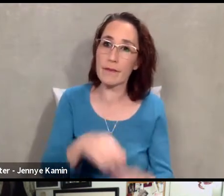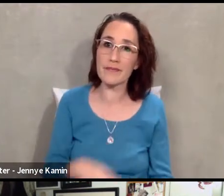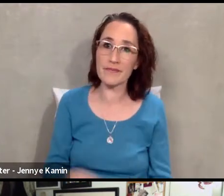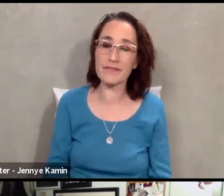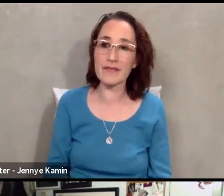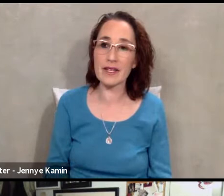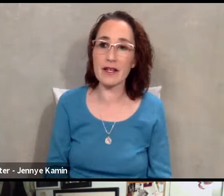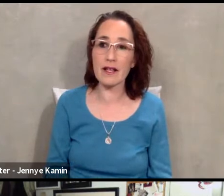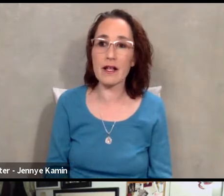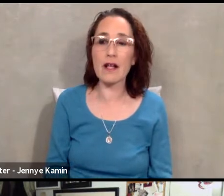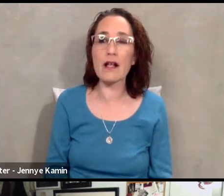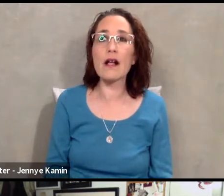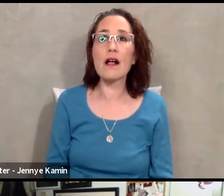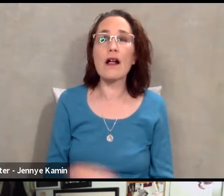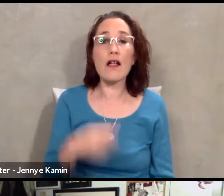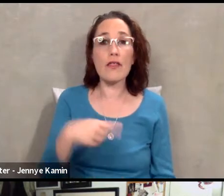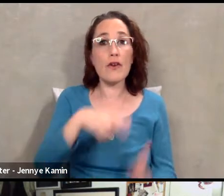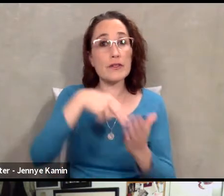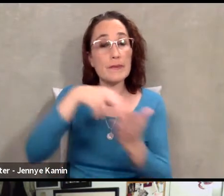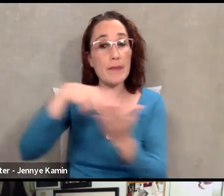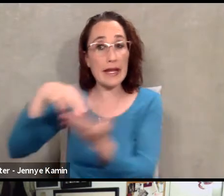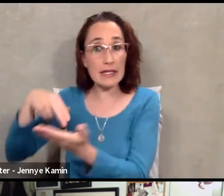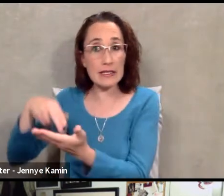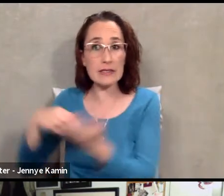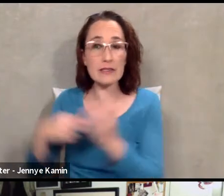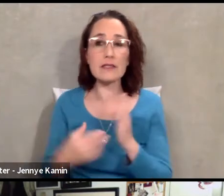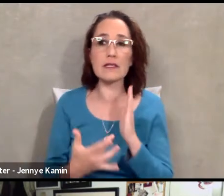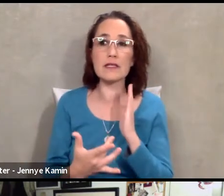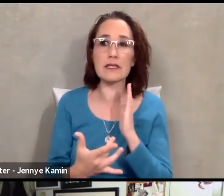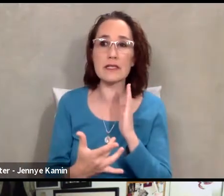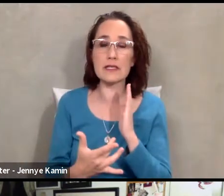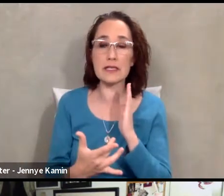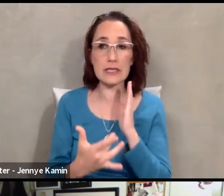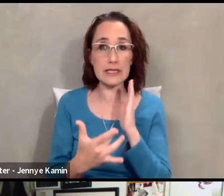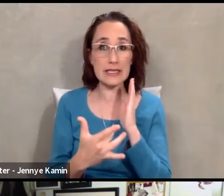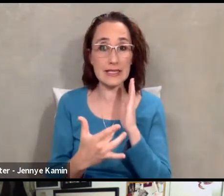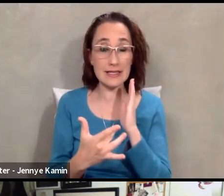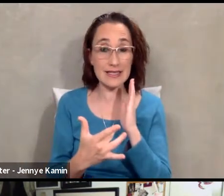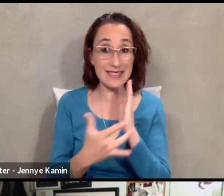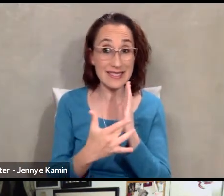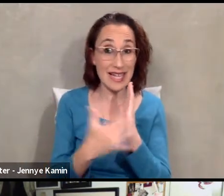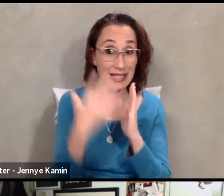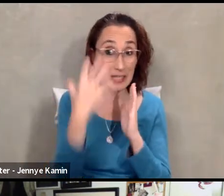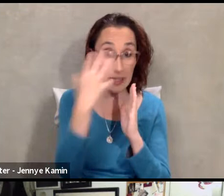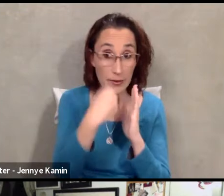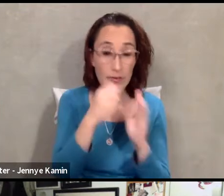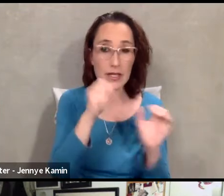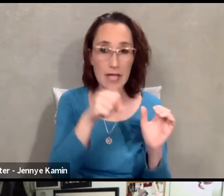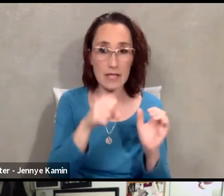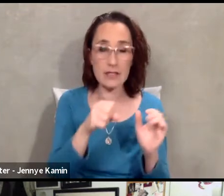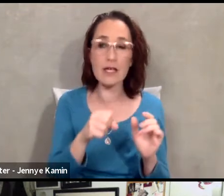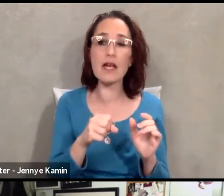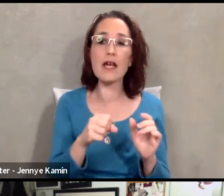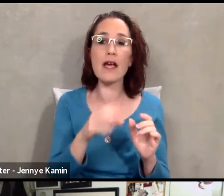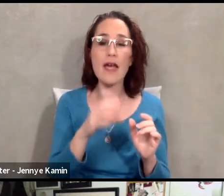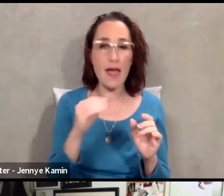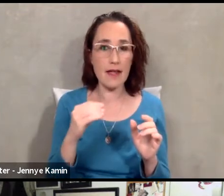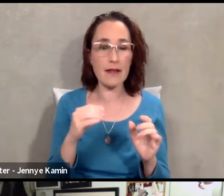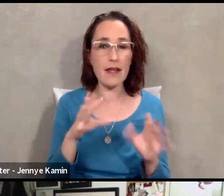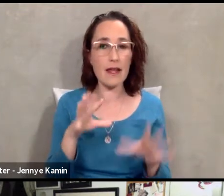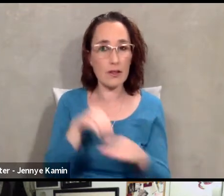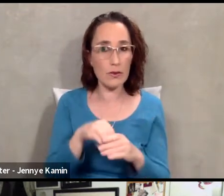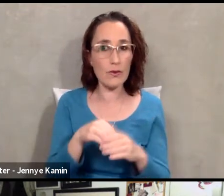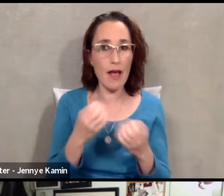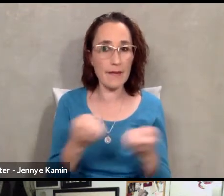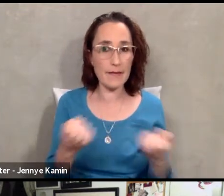Right. And the paintings are, you know, I think both sort of technically beautiful, but they also have, they do work in all these different elements of not